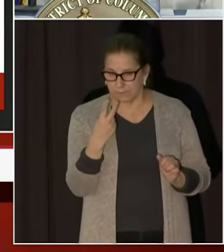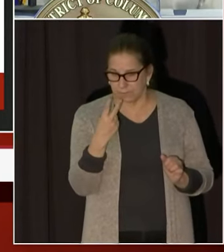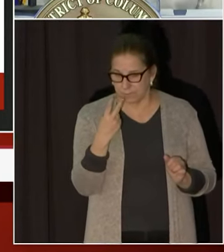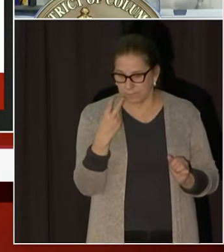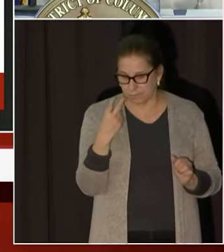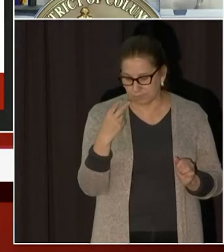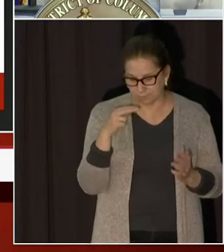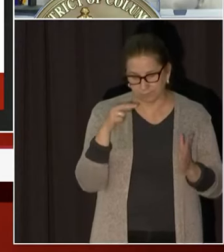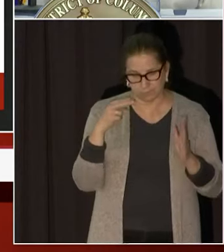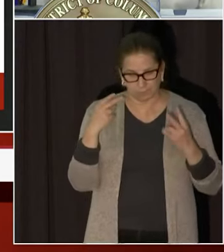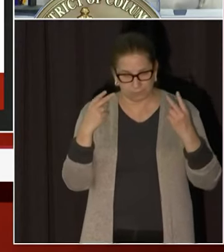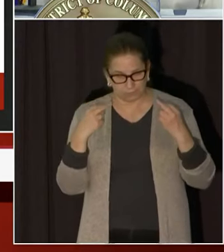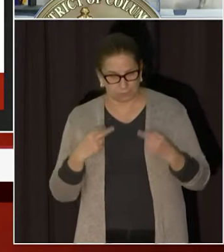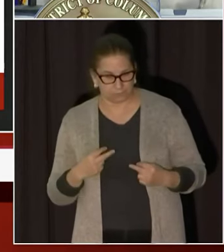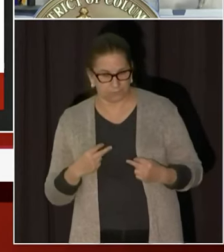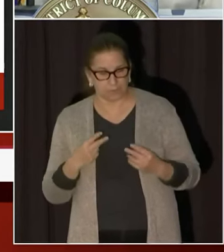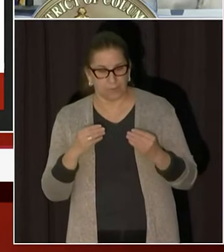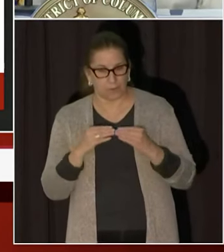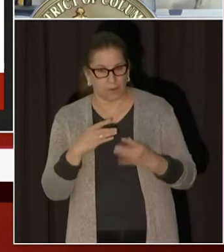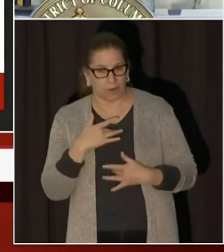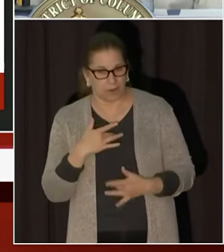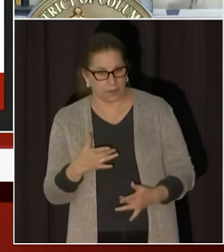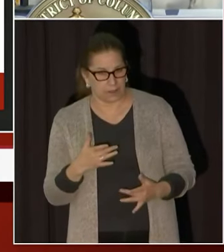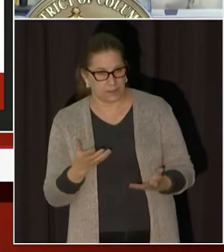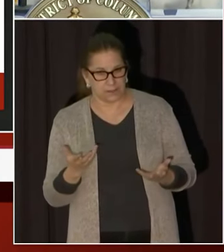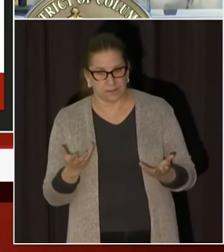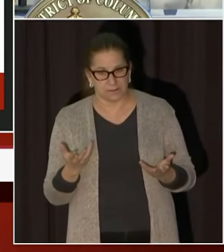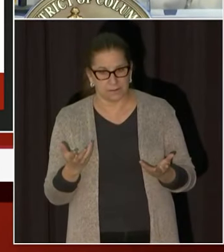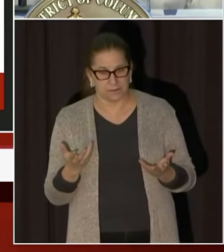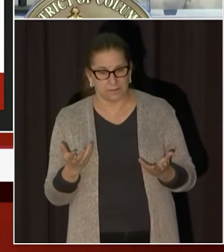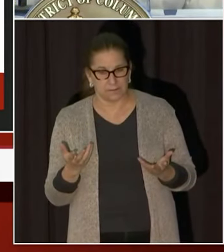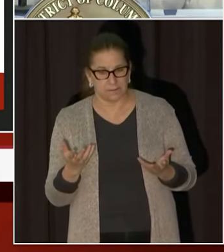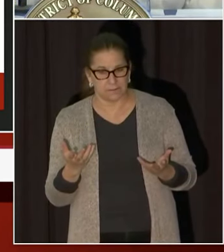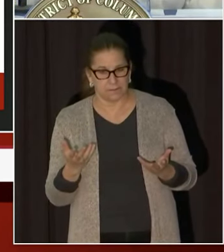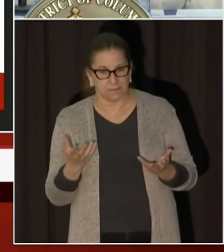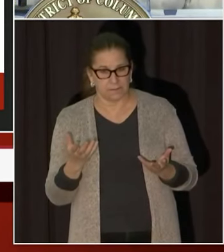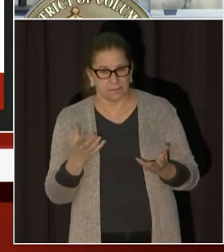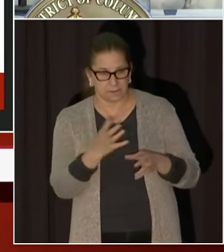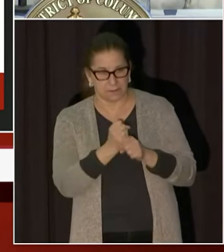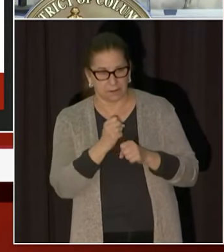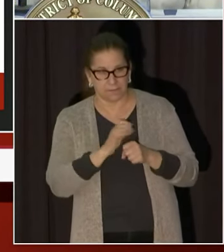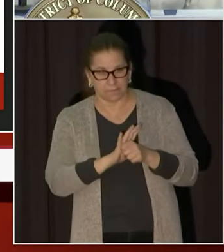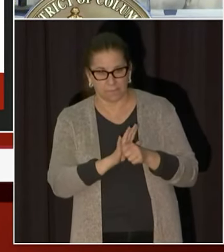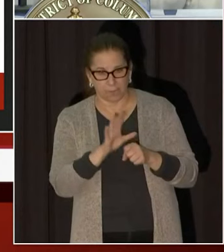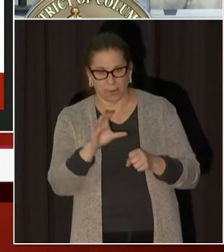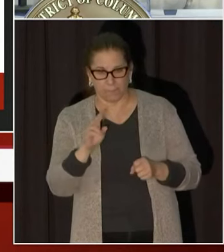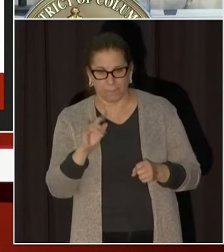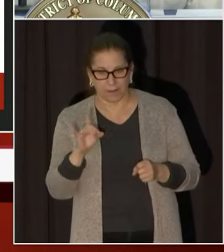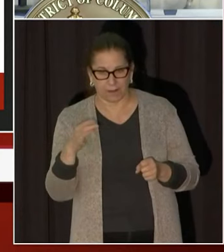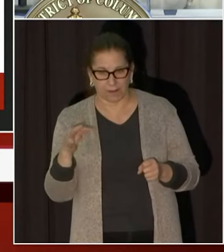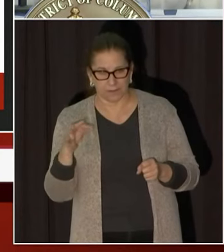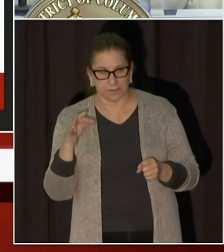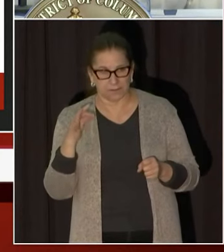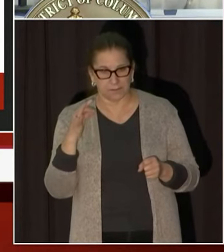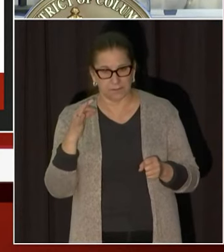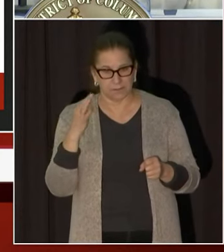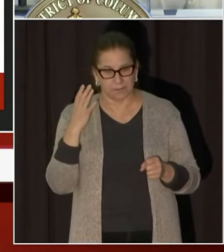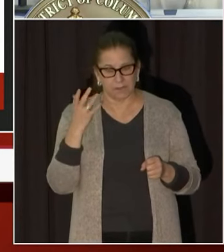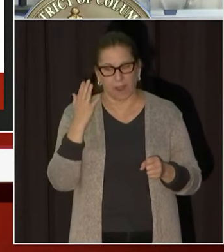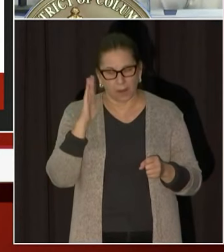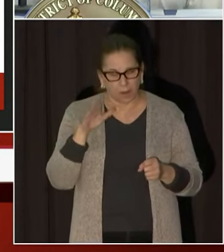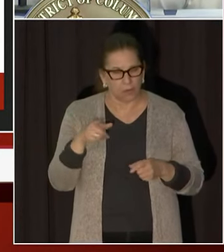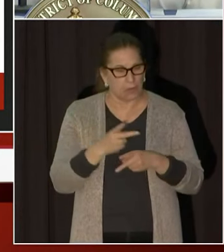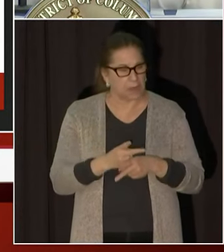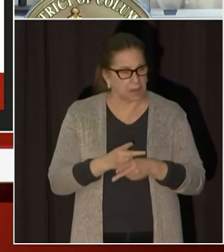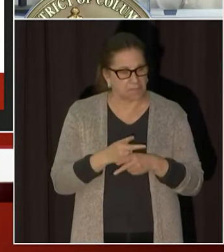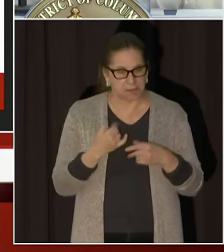to very complicated situations involving COVID-19. So please be aware of that. But also your loved